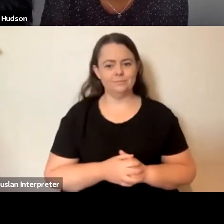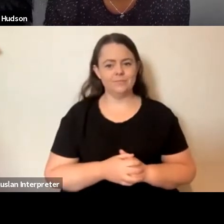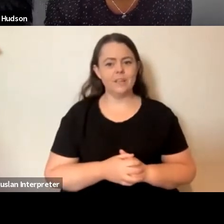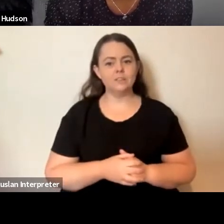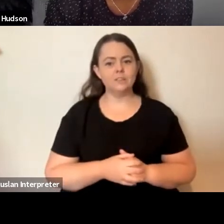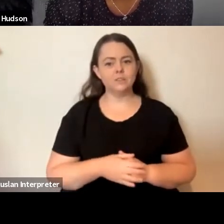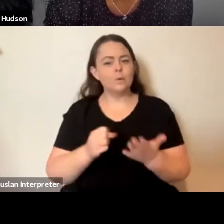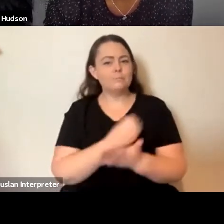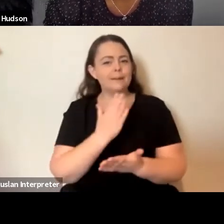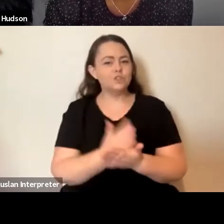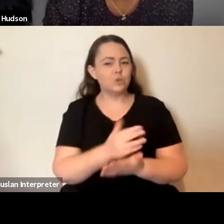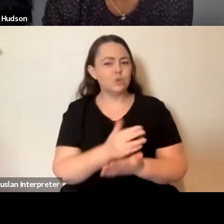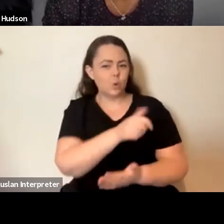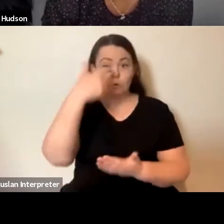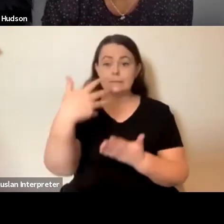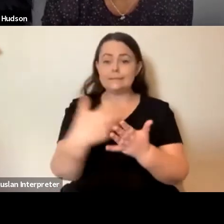outcomes.